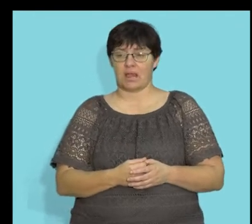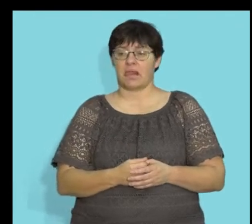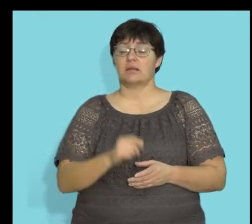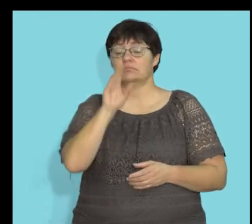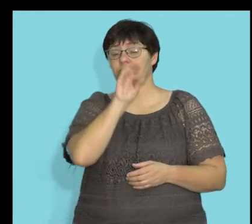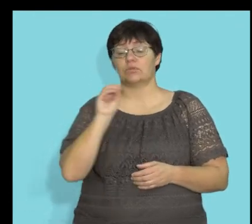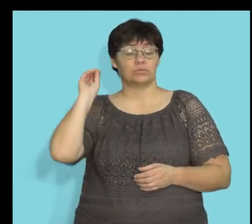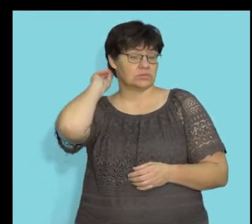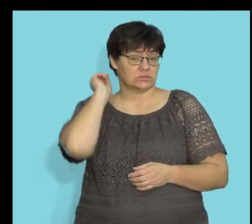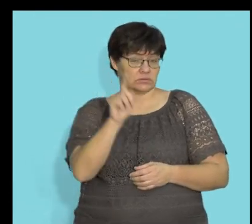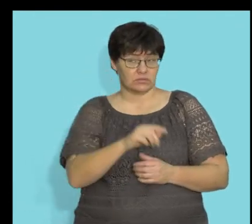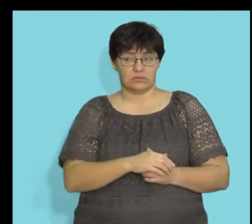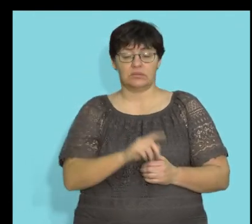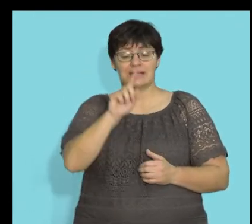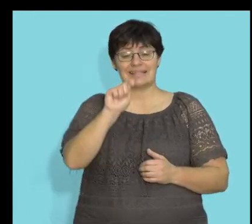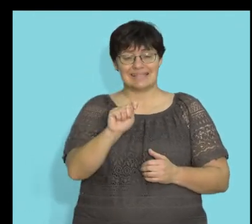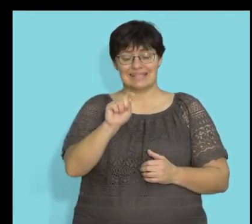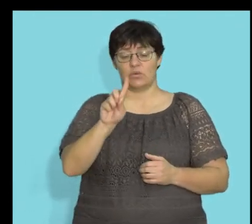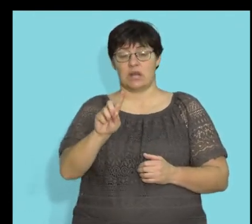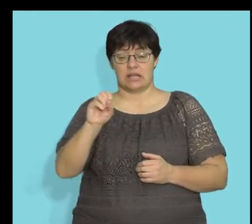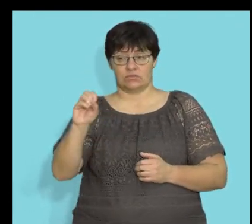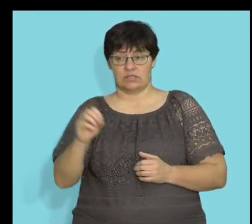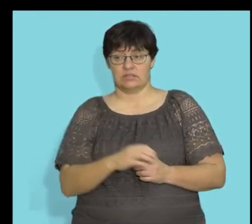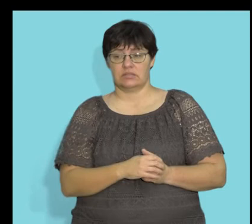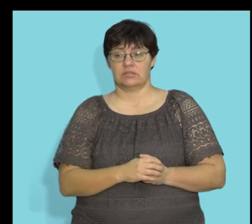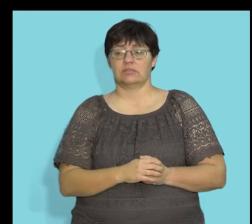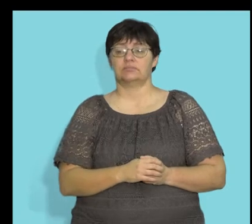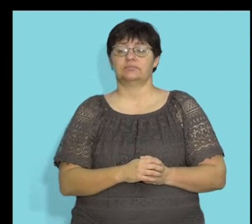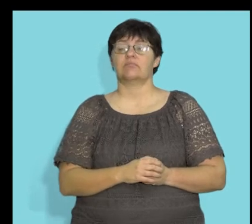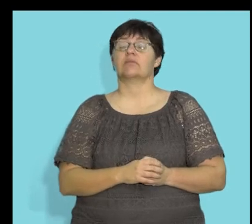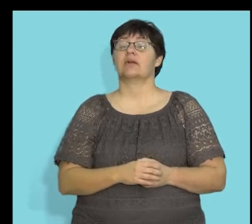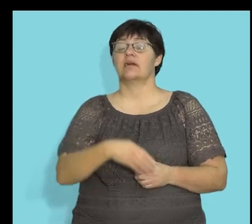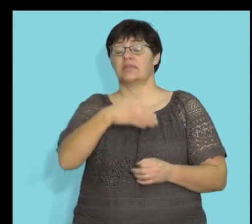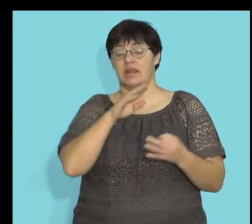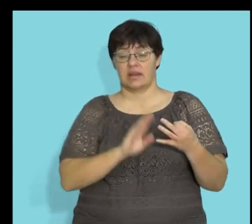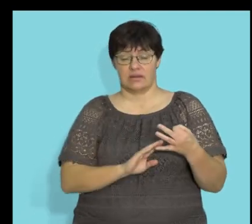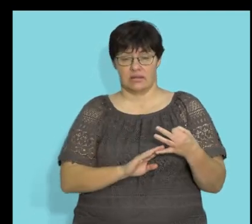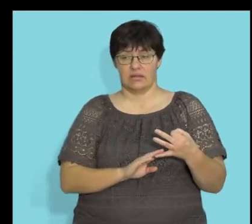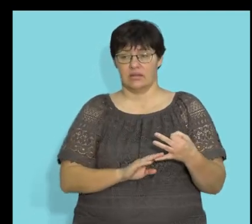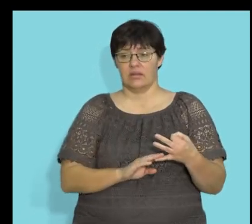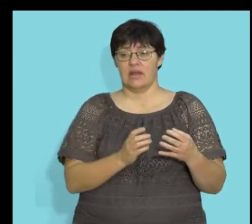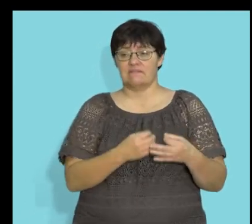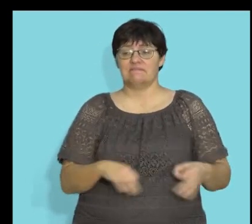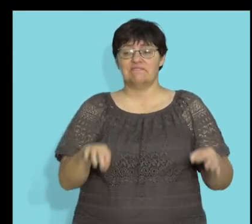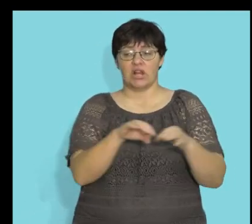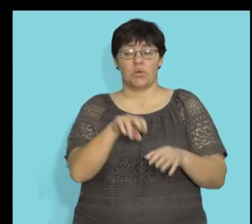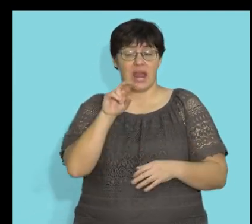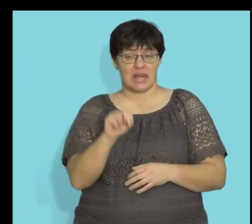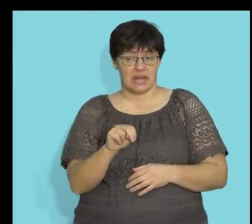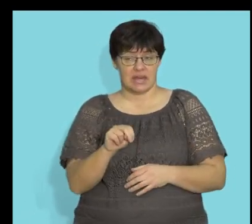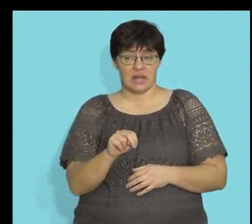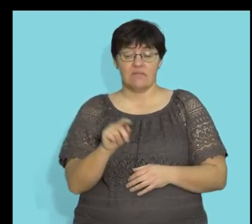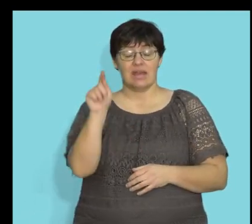term, please note that we actually mean T100. Then we are going to determine the value of